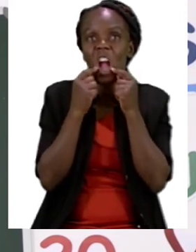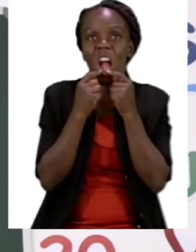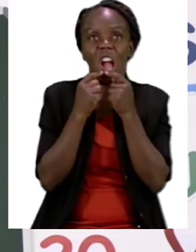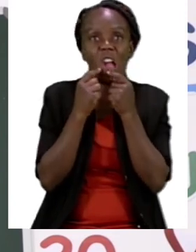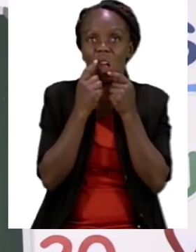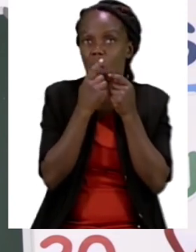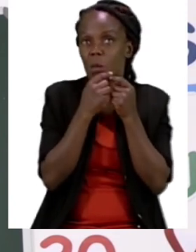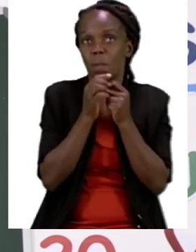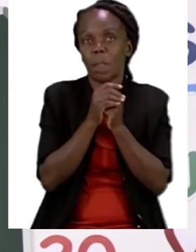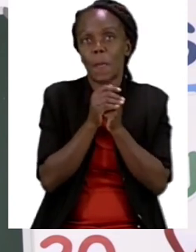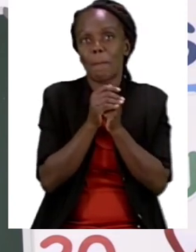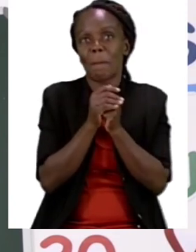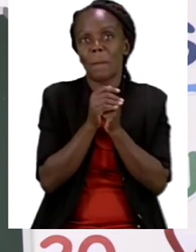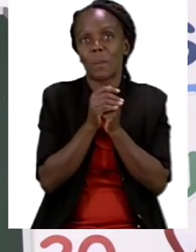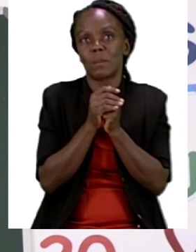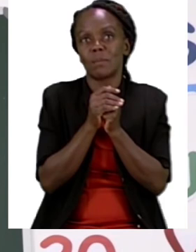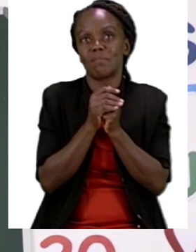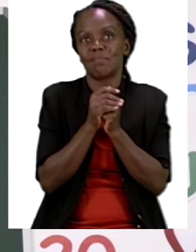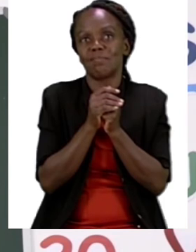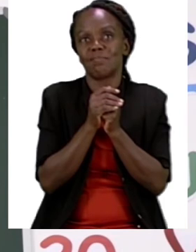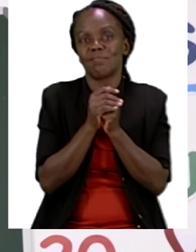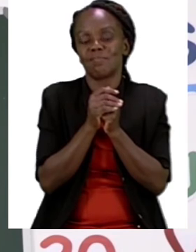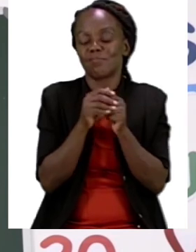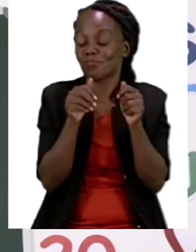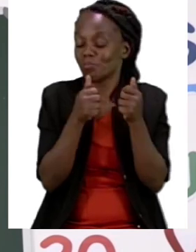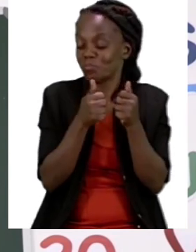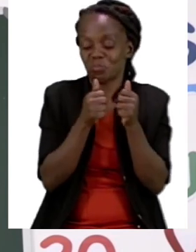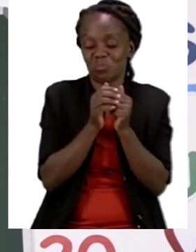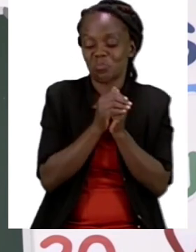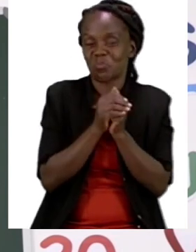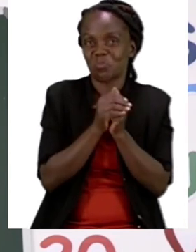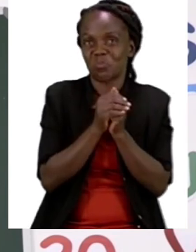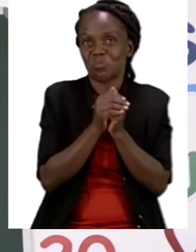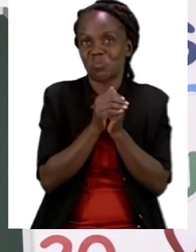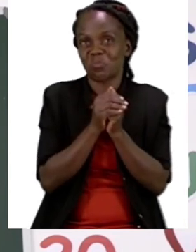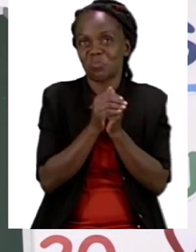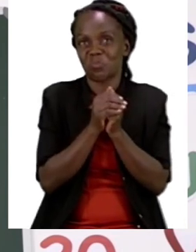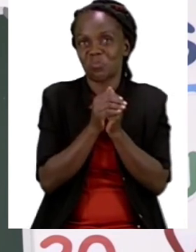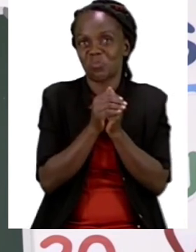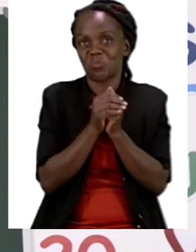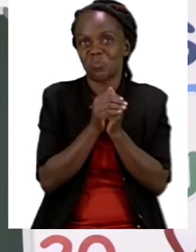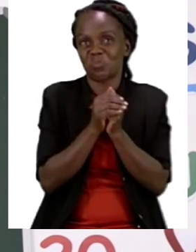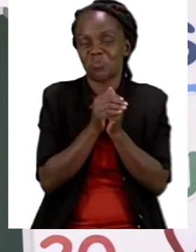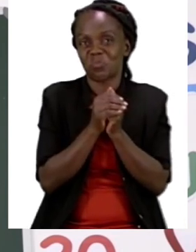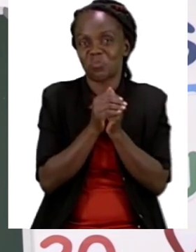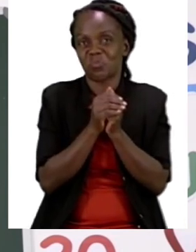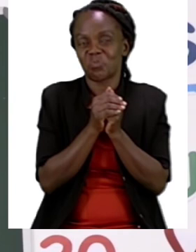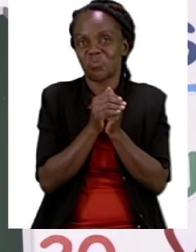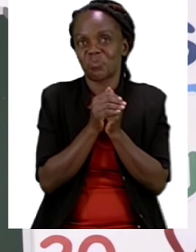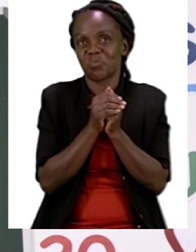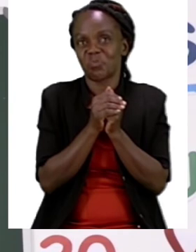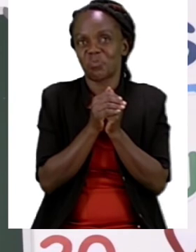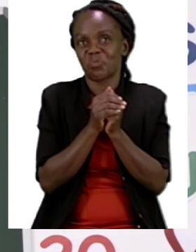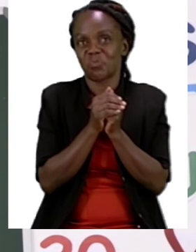mouth. There we go. So far we have the other side of the boy. So now it